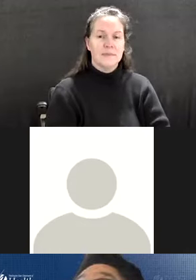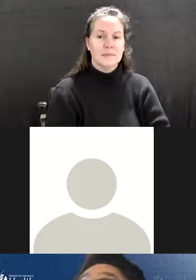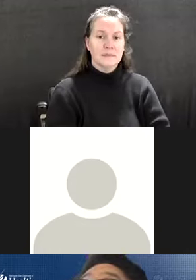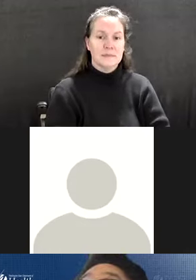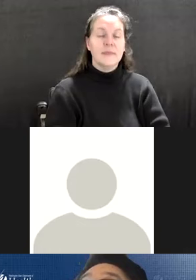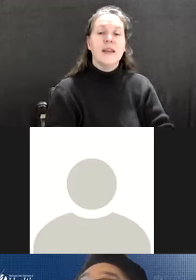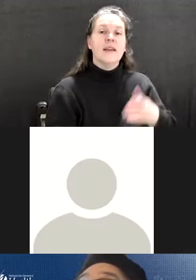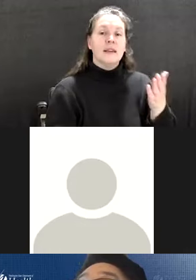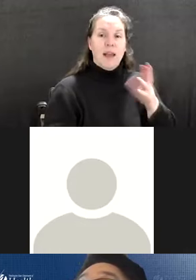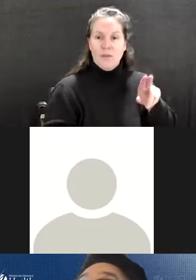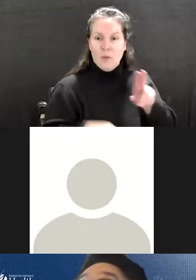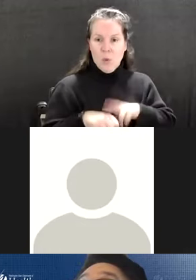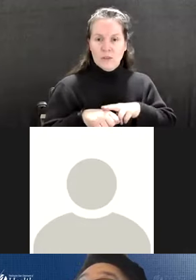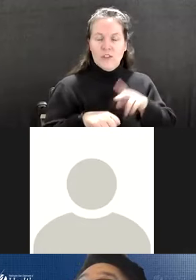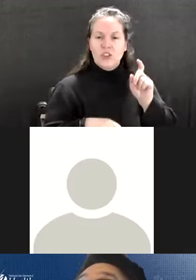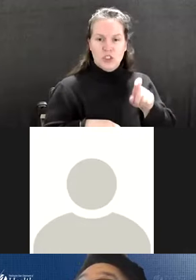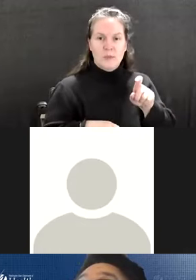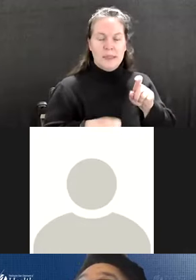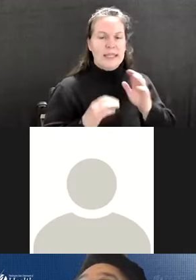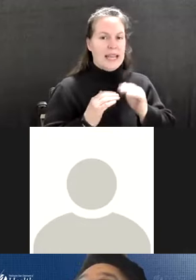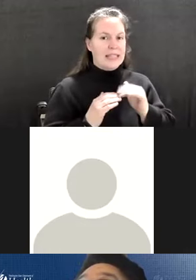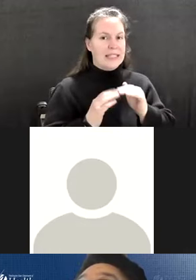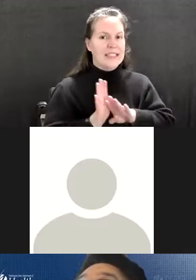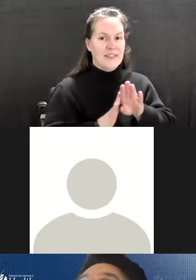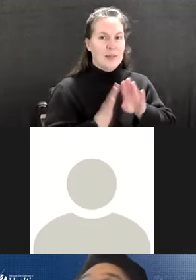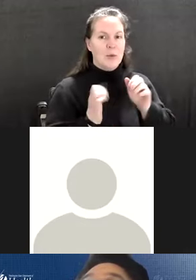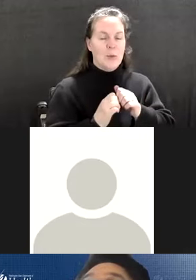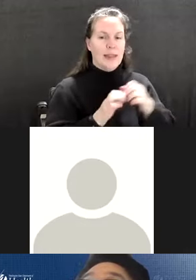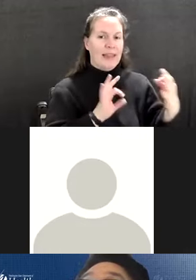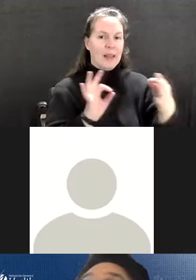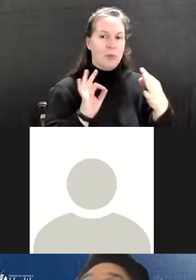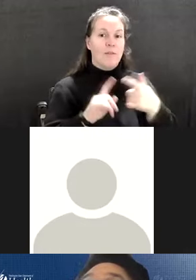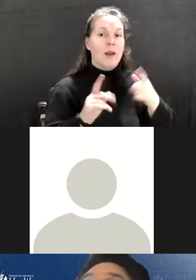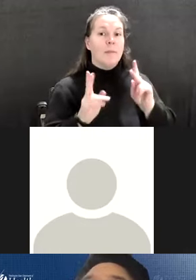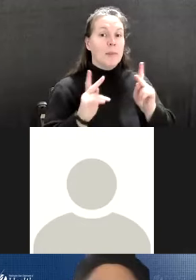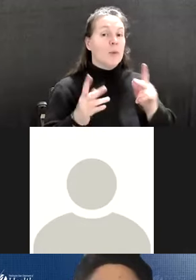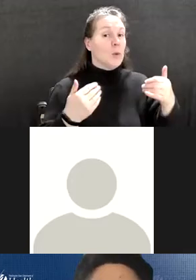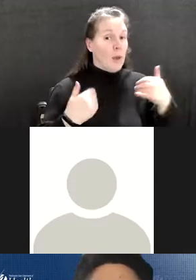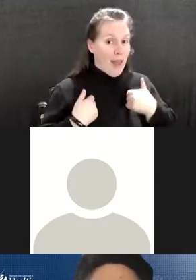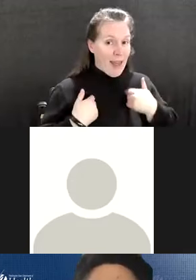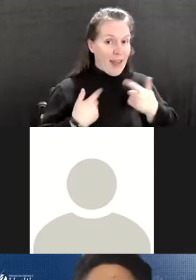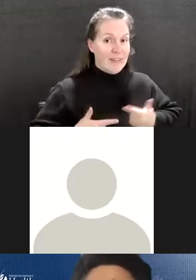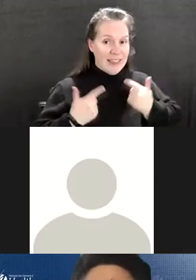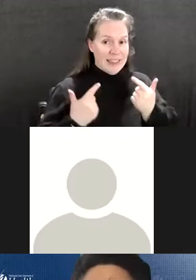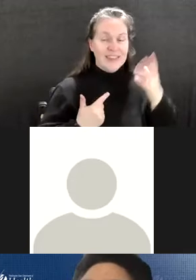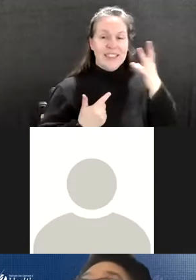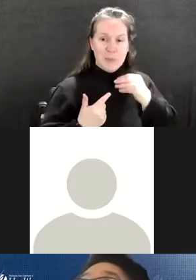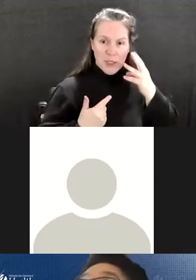So courses should be at least developed with input from those who've had lived experience with healthcare